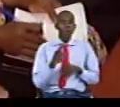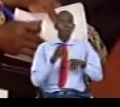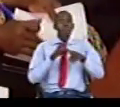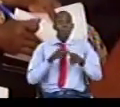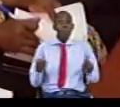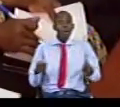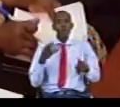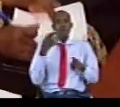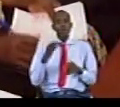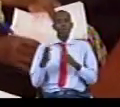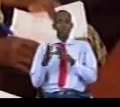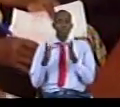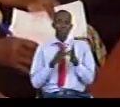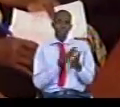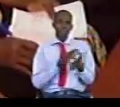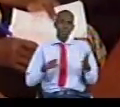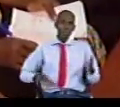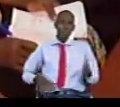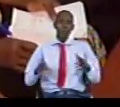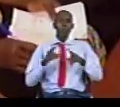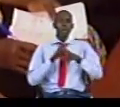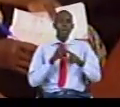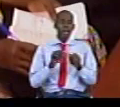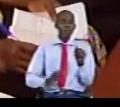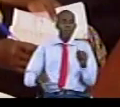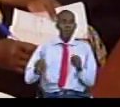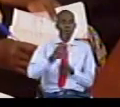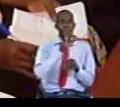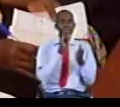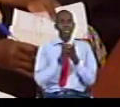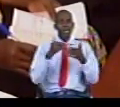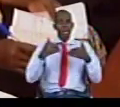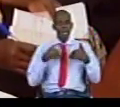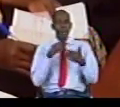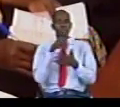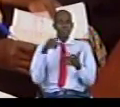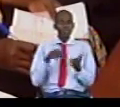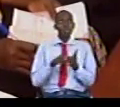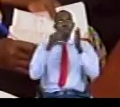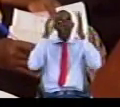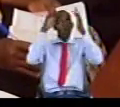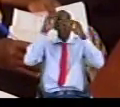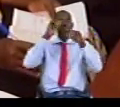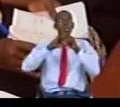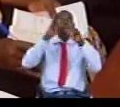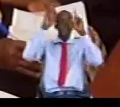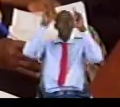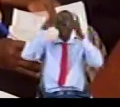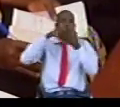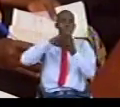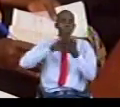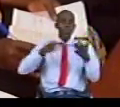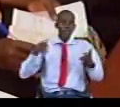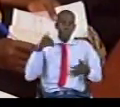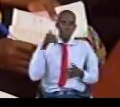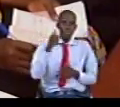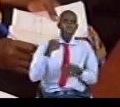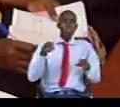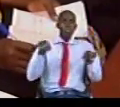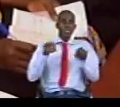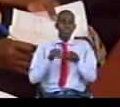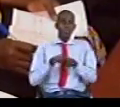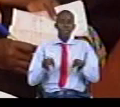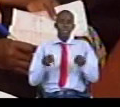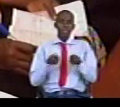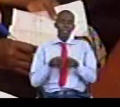Every man that has this hope in him purifieth himself, tell me, even as